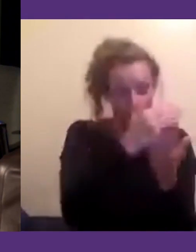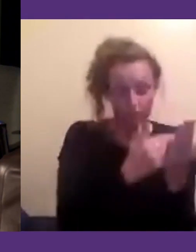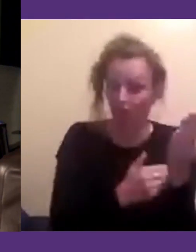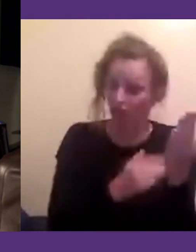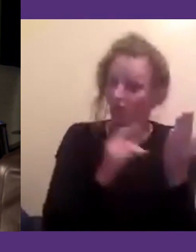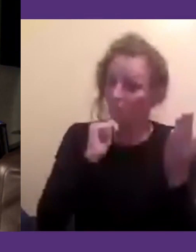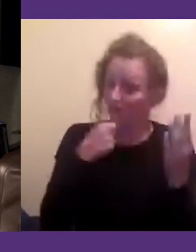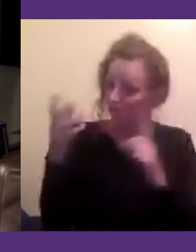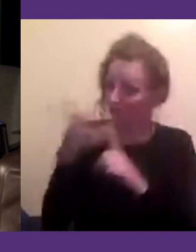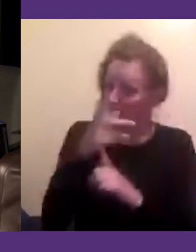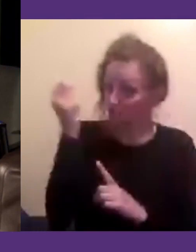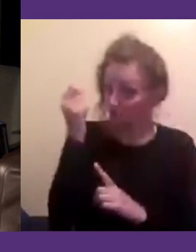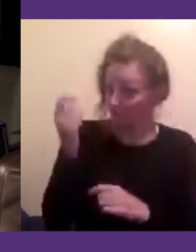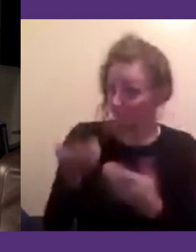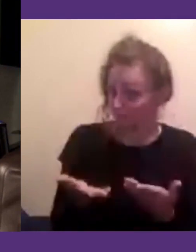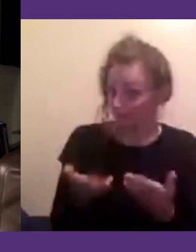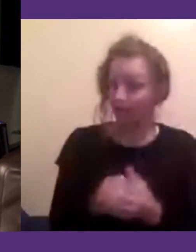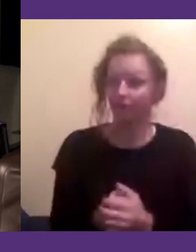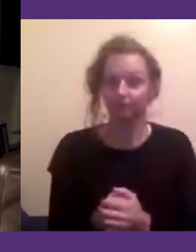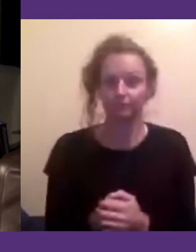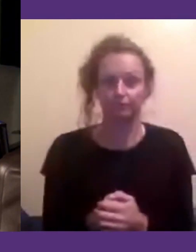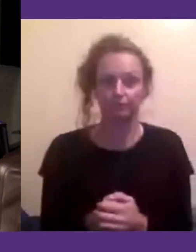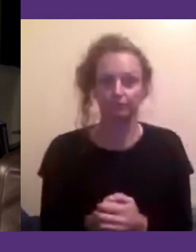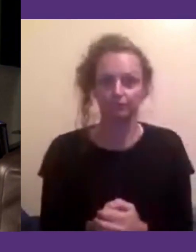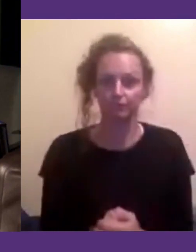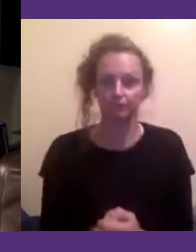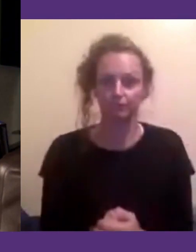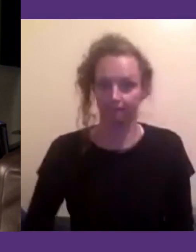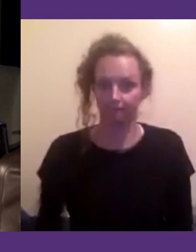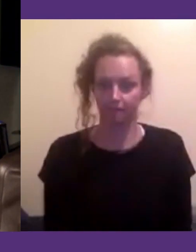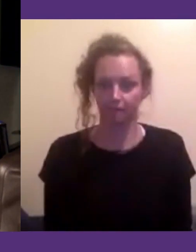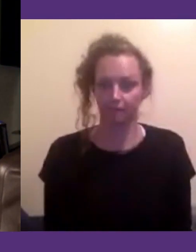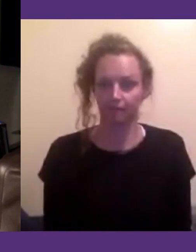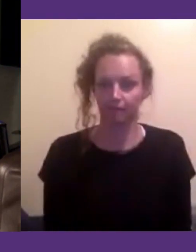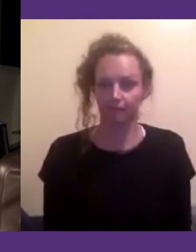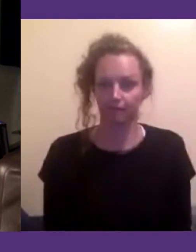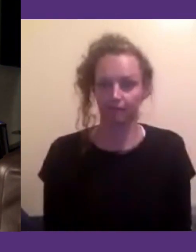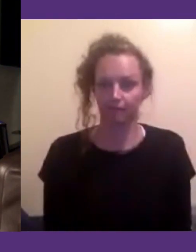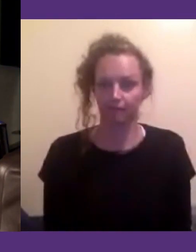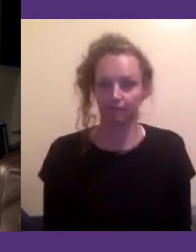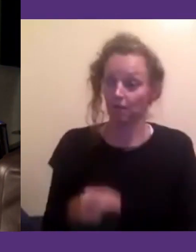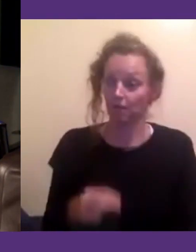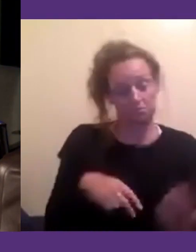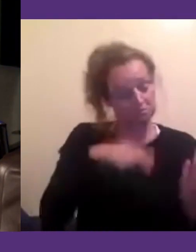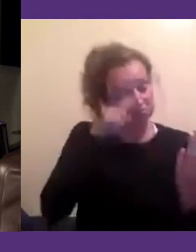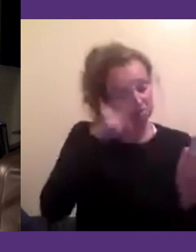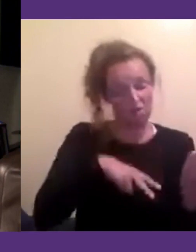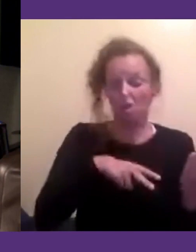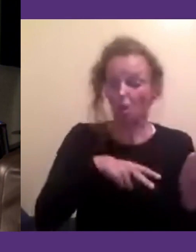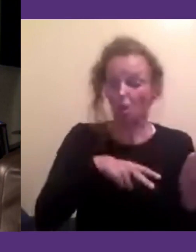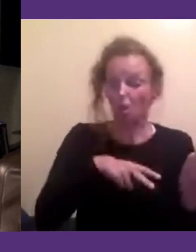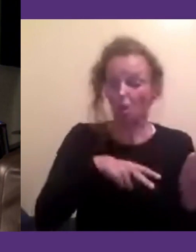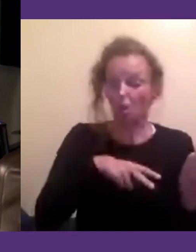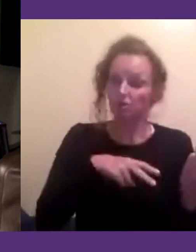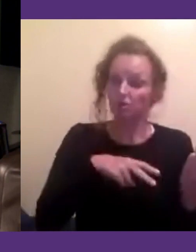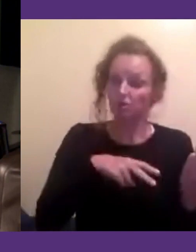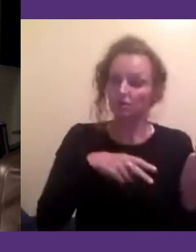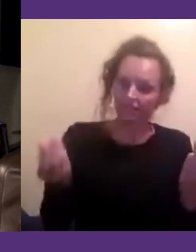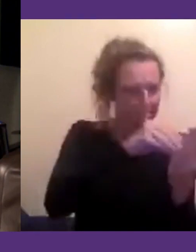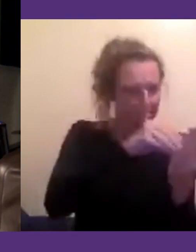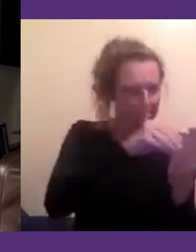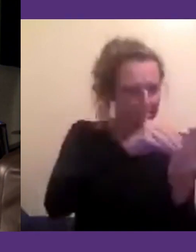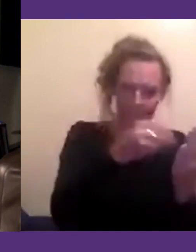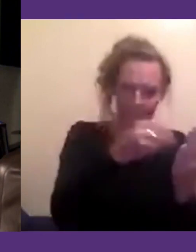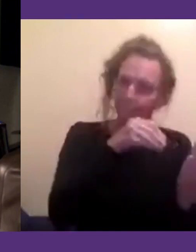launch, it won't be instant, but it looked to me like it embedded lots of that great principles there. So are you positive about that next step from